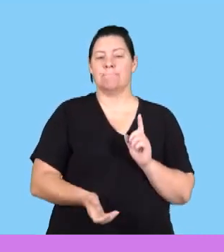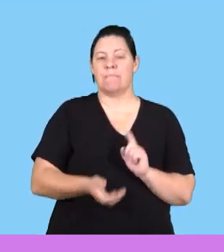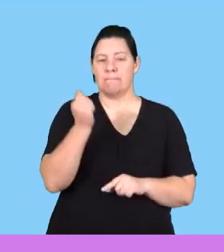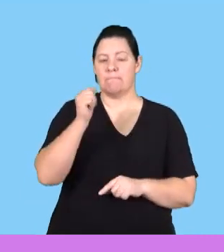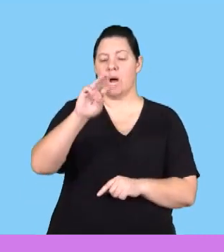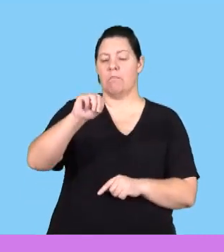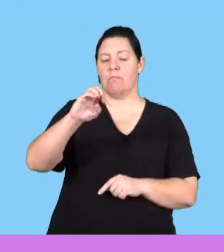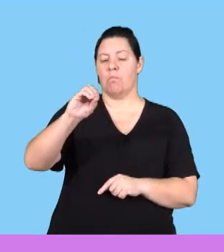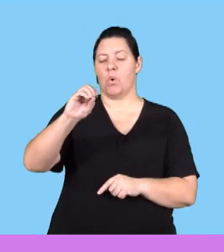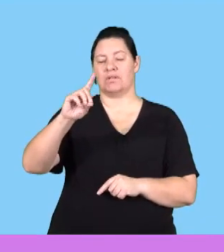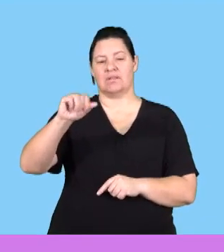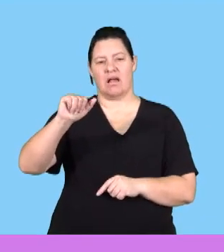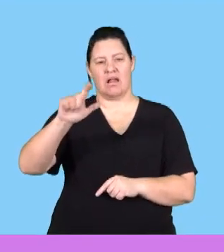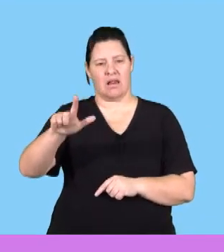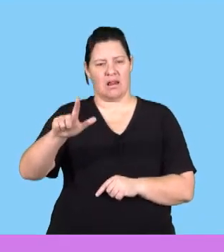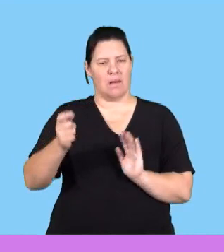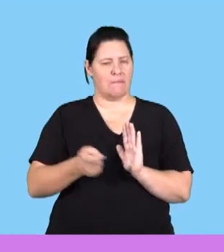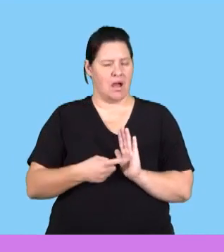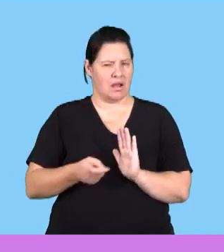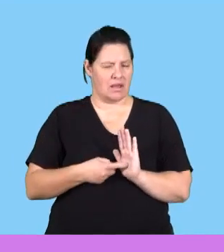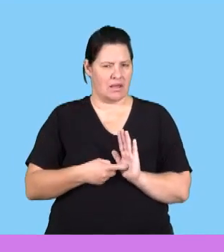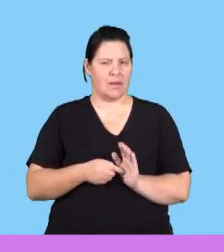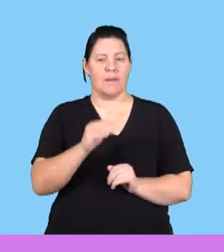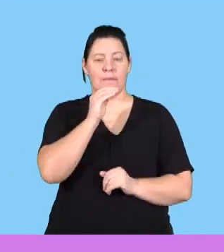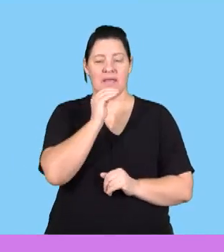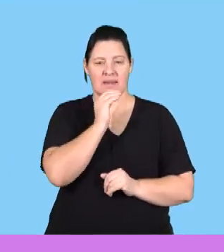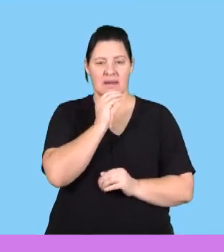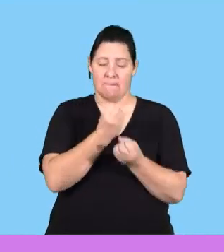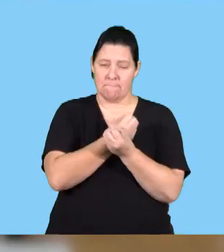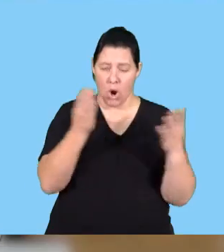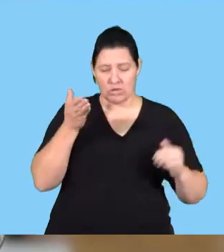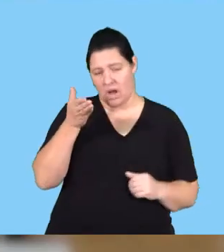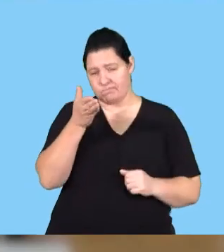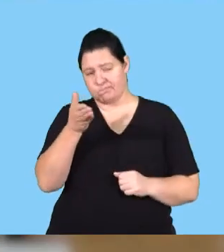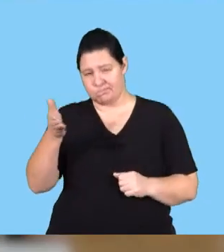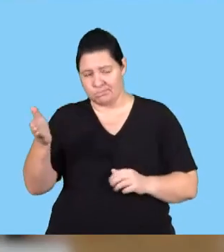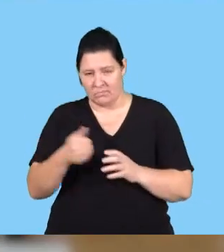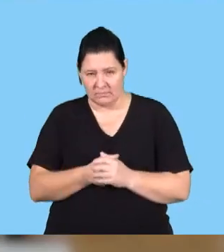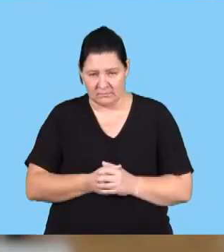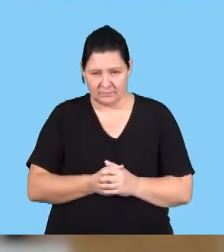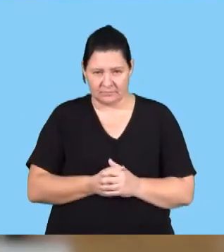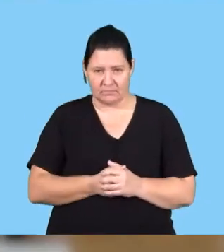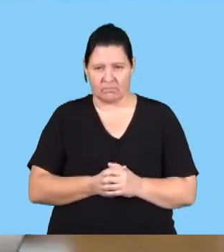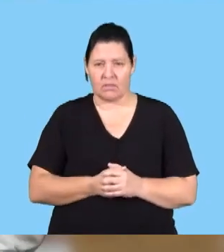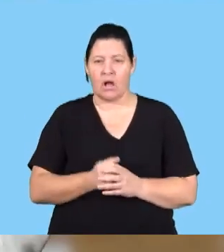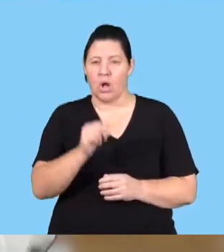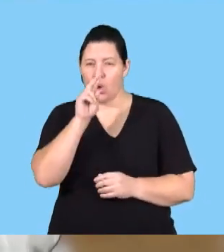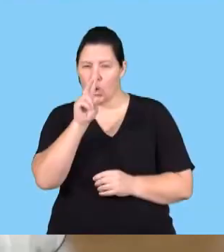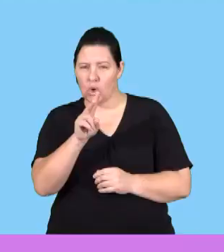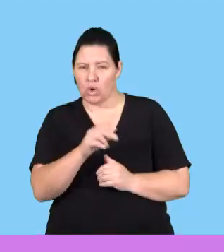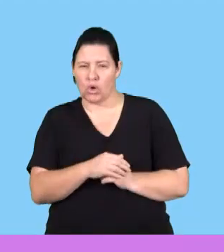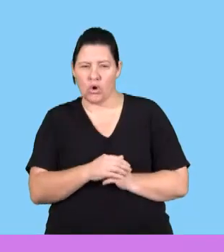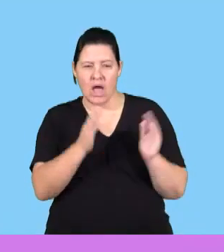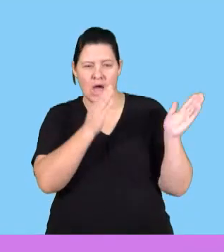It says, determine the modal mark. Right, so what is the mode again? It's the number that appears the most. Okay, so in this